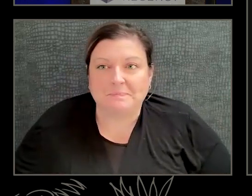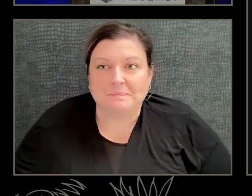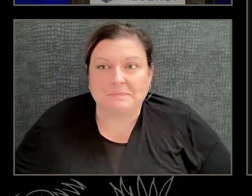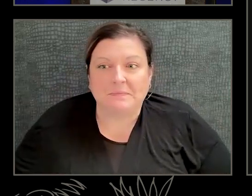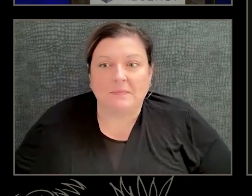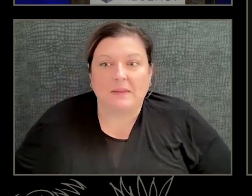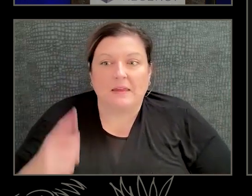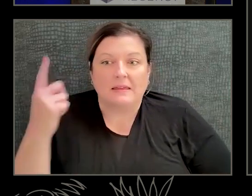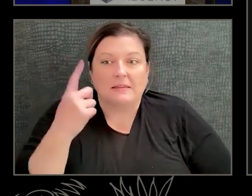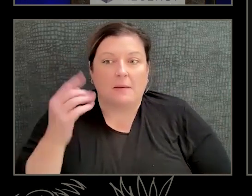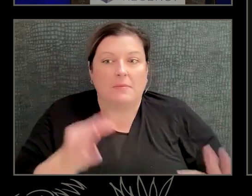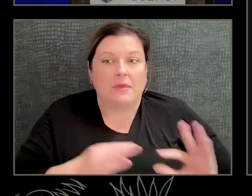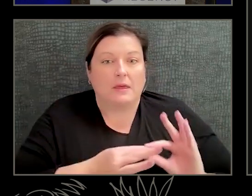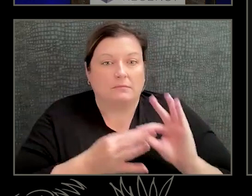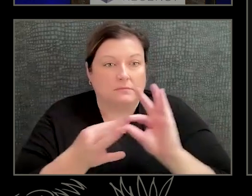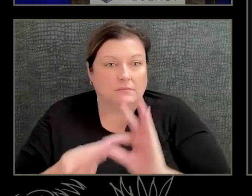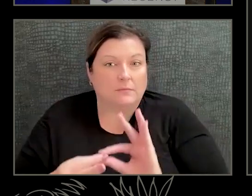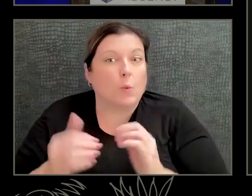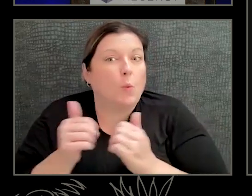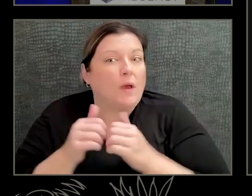Something that has to do with performance.